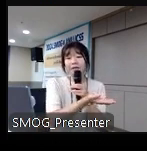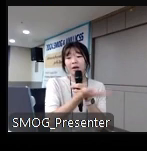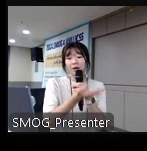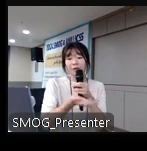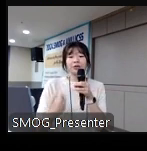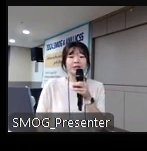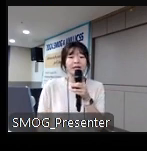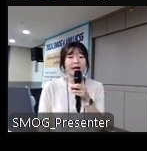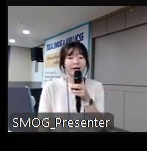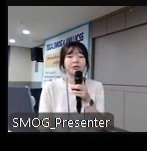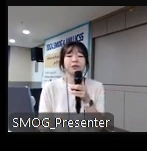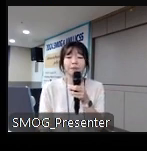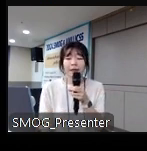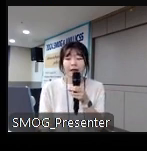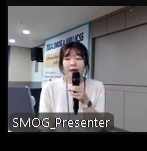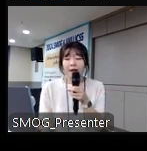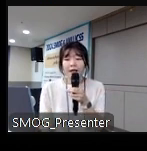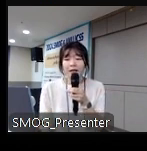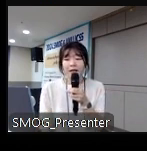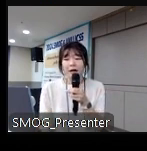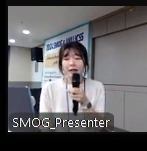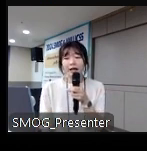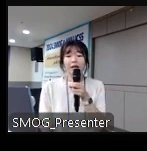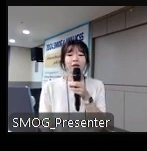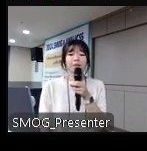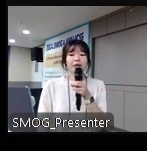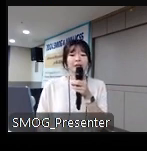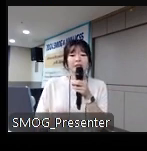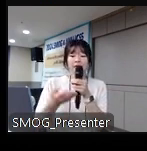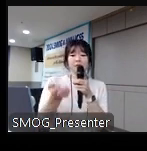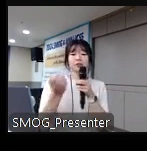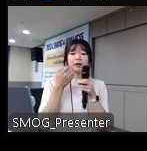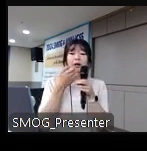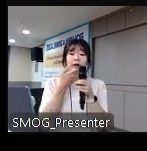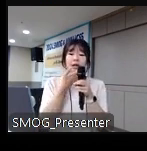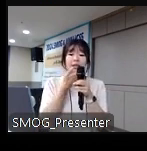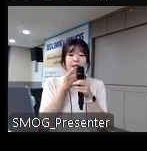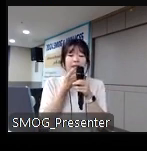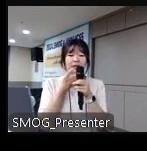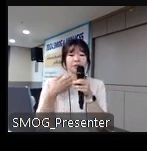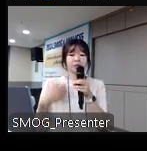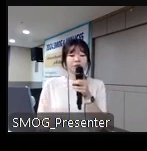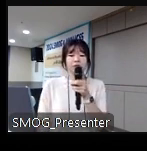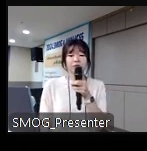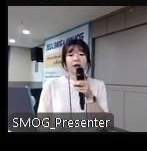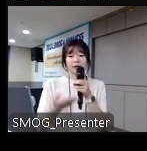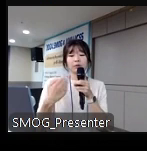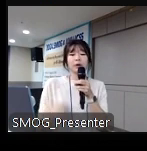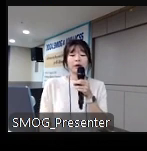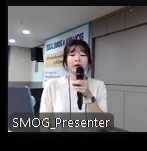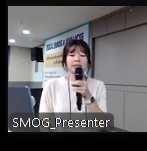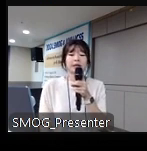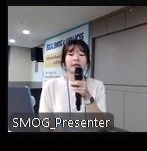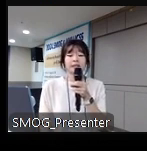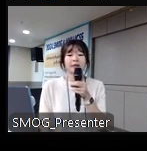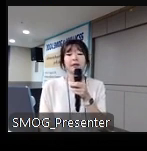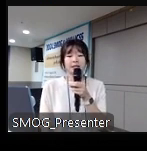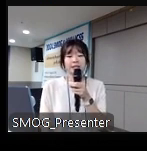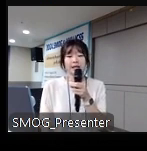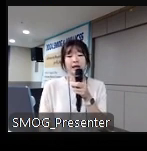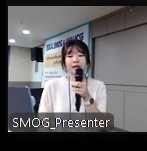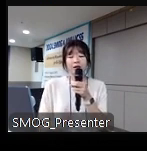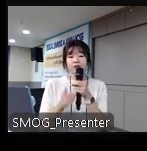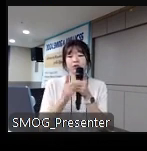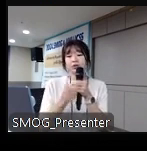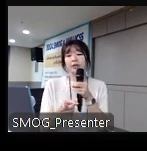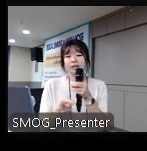noun when you didn't have to. And that kind of markiness seems to occur in sign languages too. Our signers definitely said